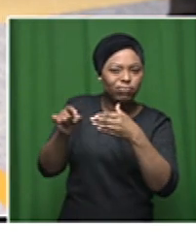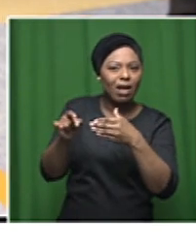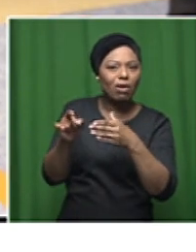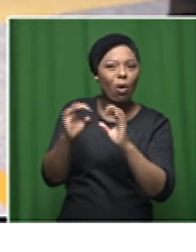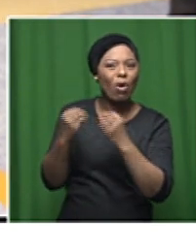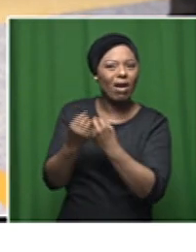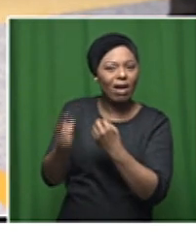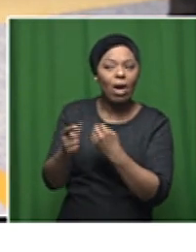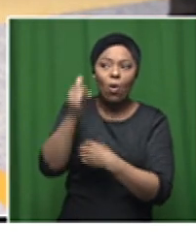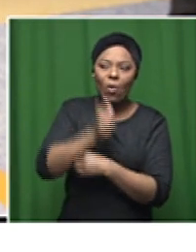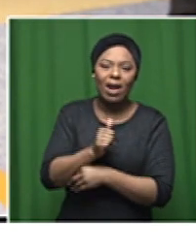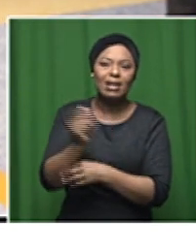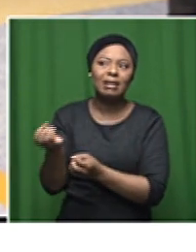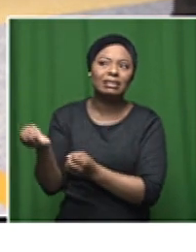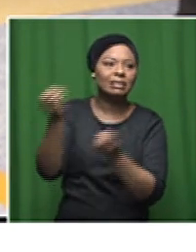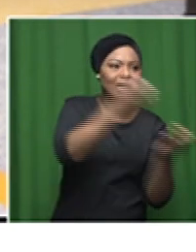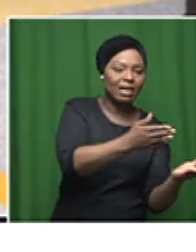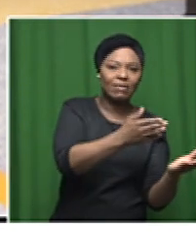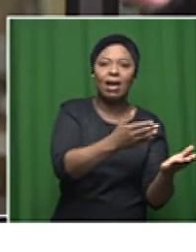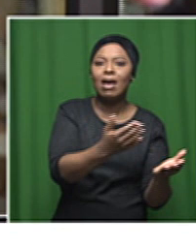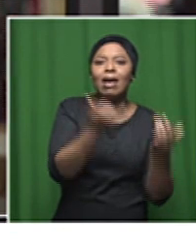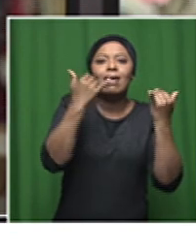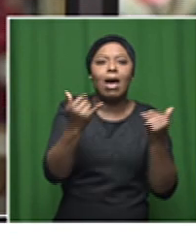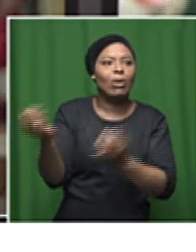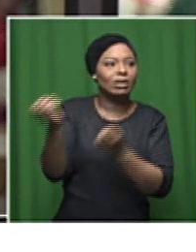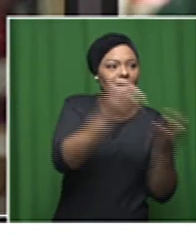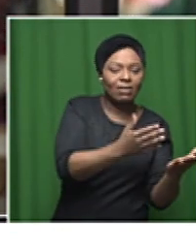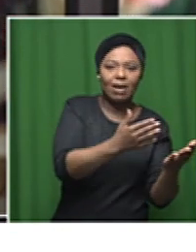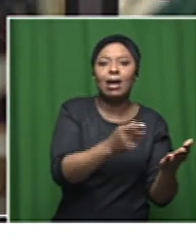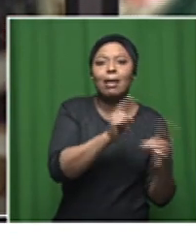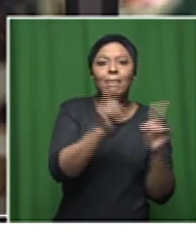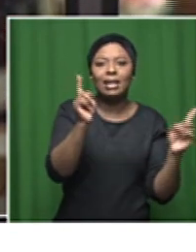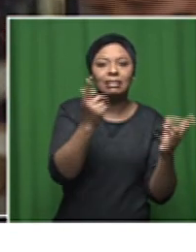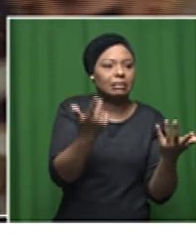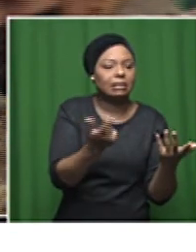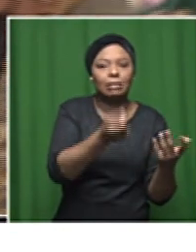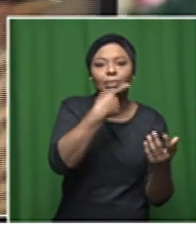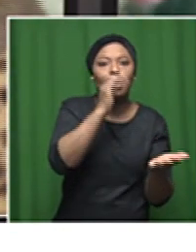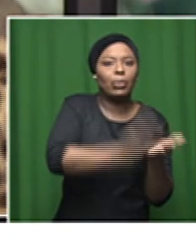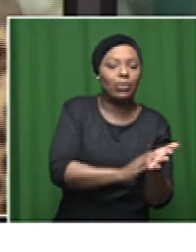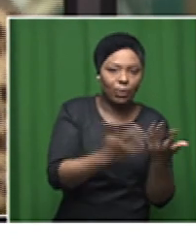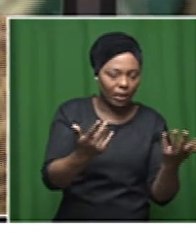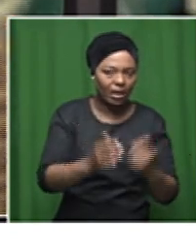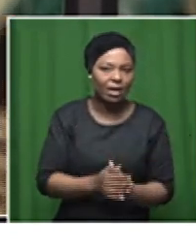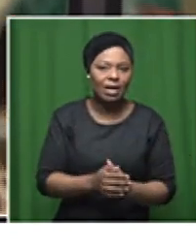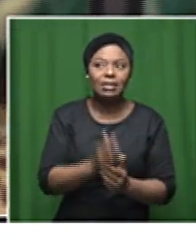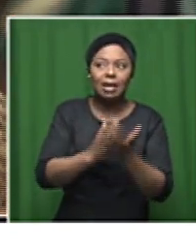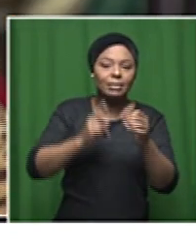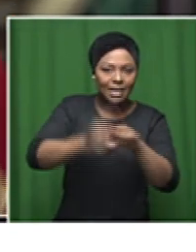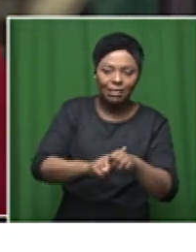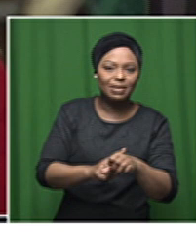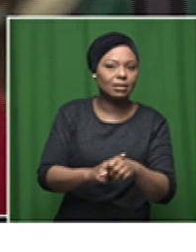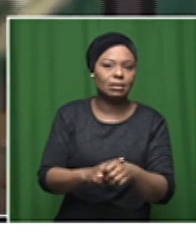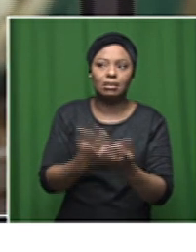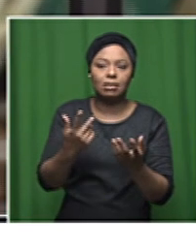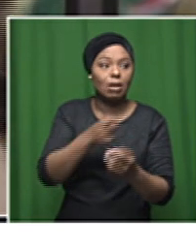medication, it's already not in stock in the facility. Sometimes you find that the medication, it's not that it's out of stock at all.